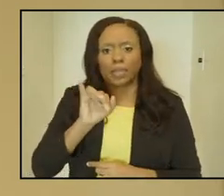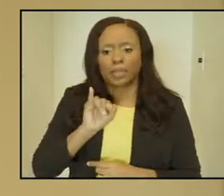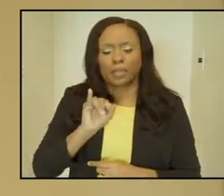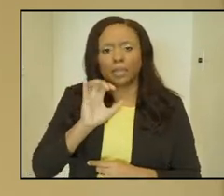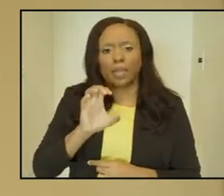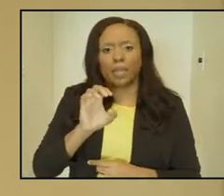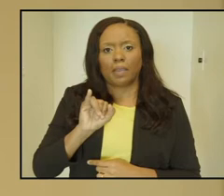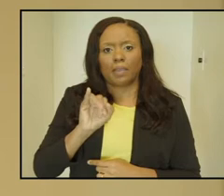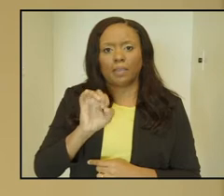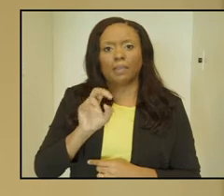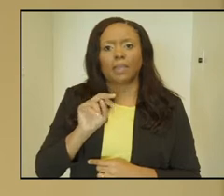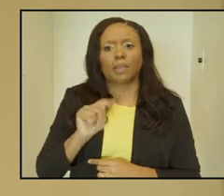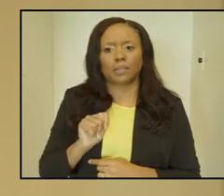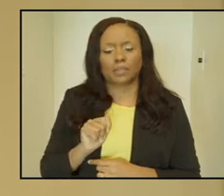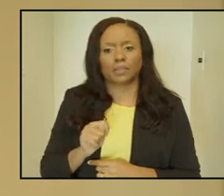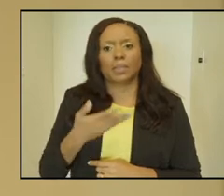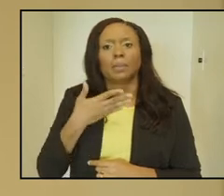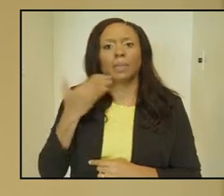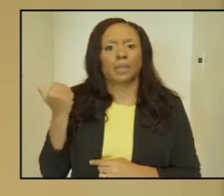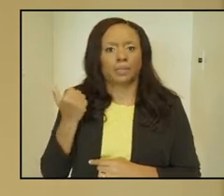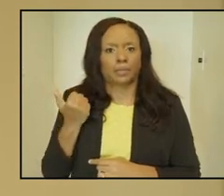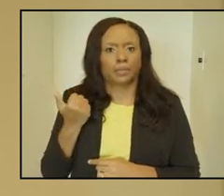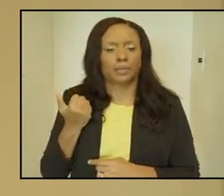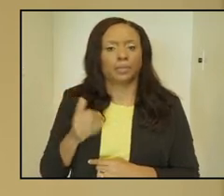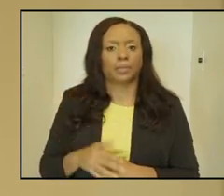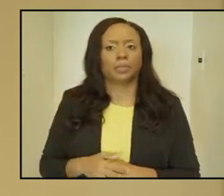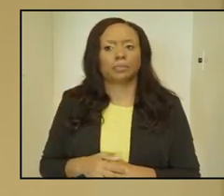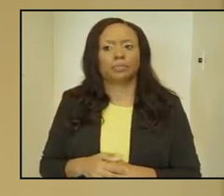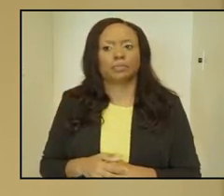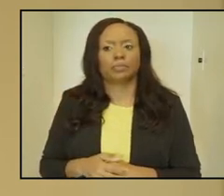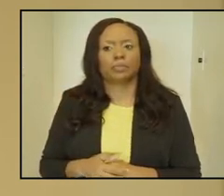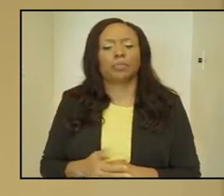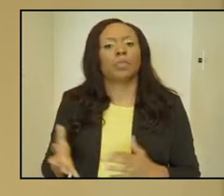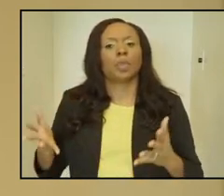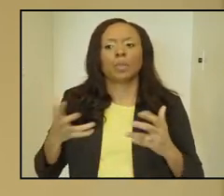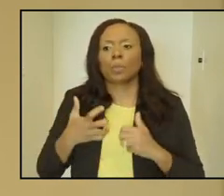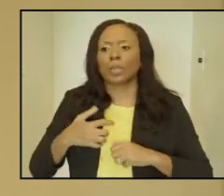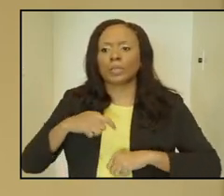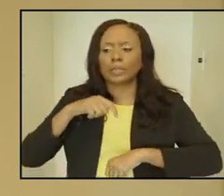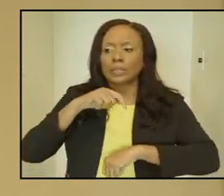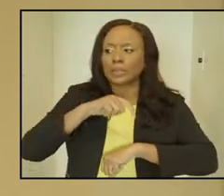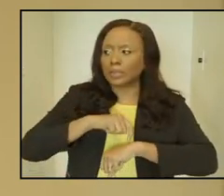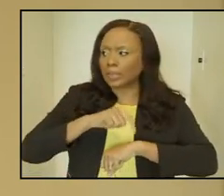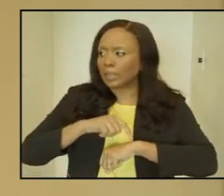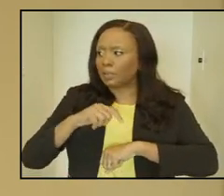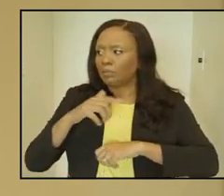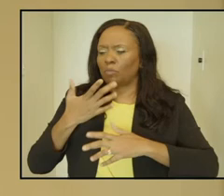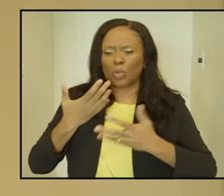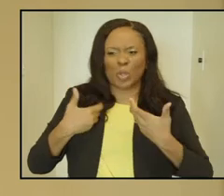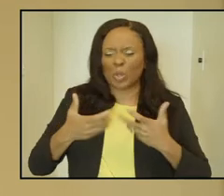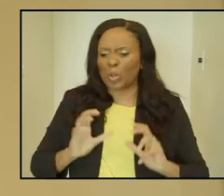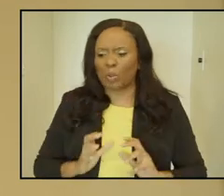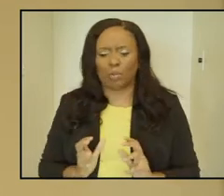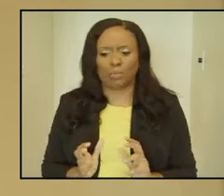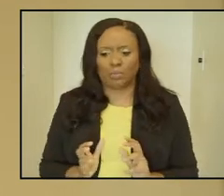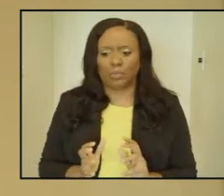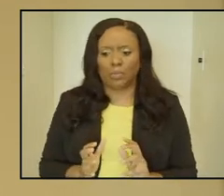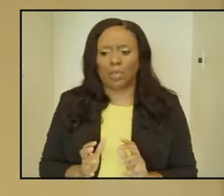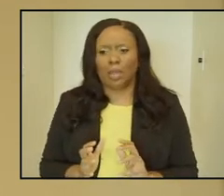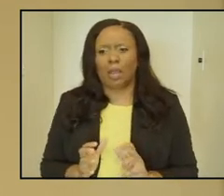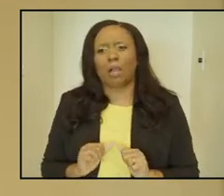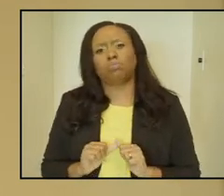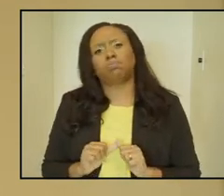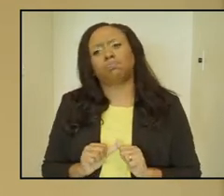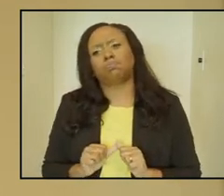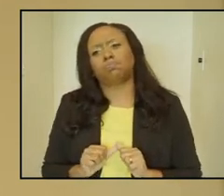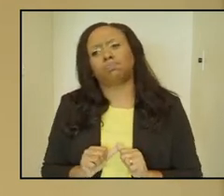in the timelines for the completion of the services presently being performed by CAIPO. Factors such as